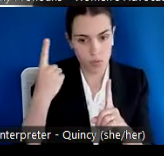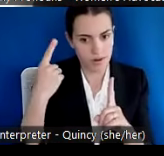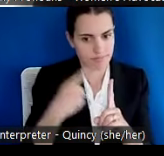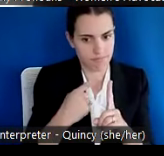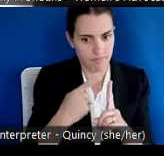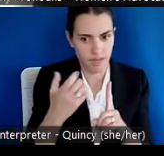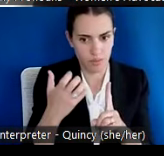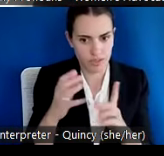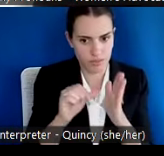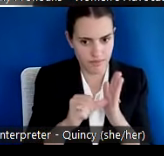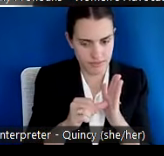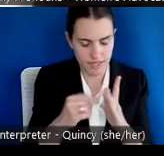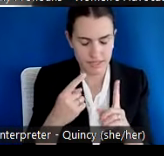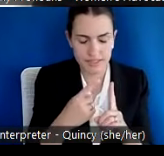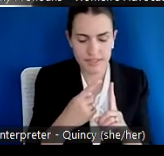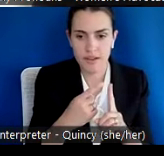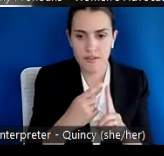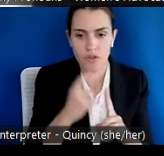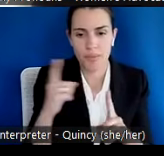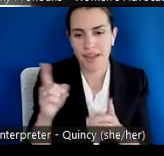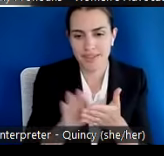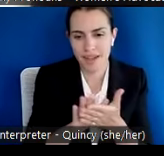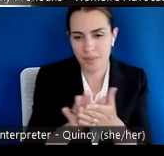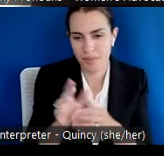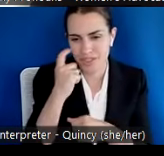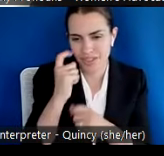to emphasize from that document is